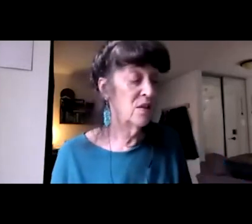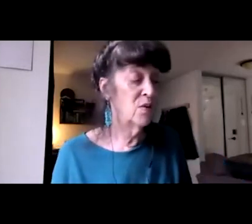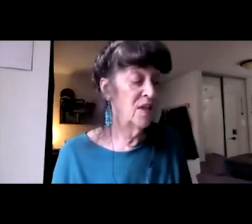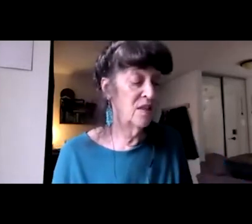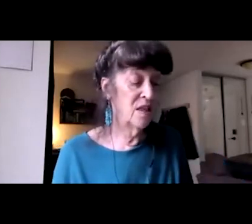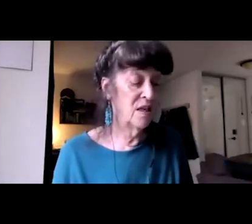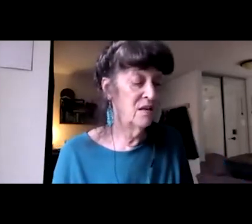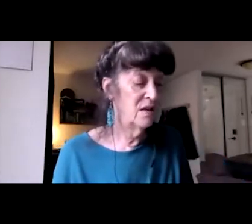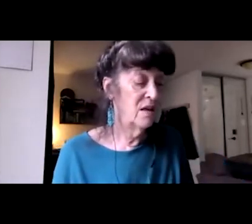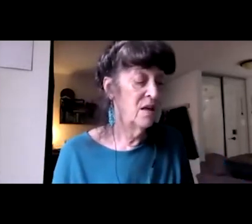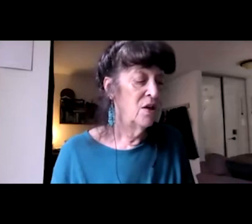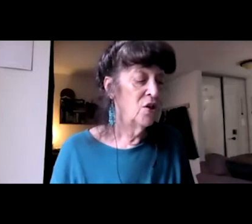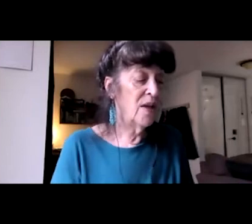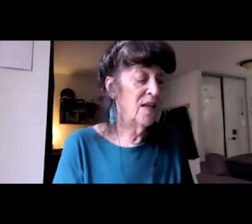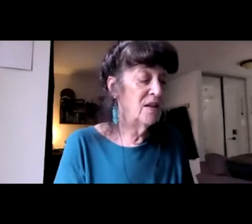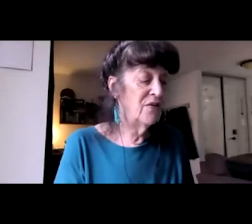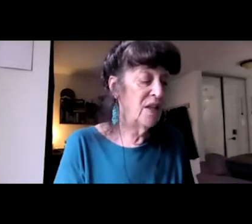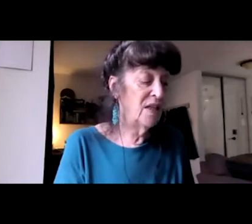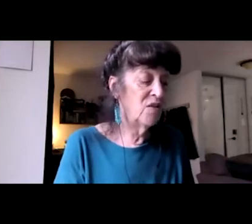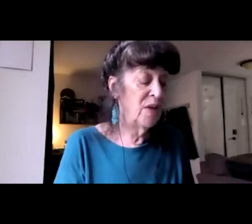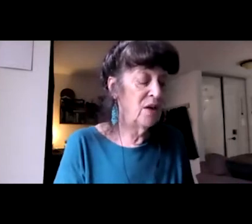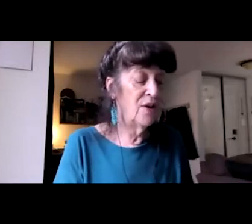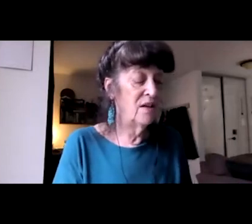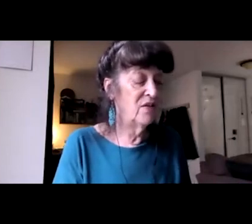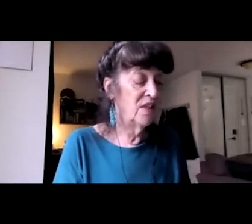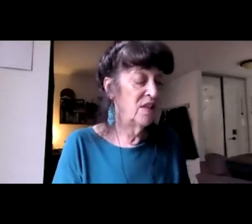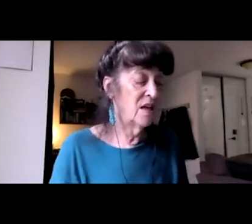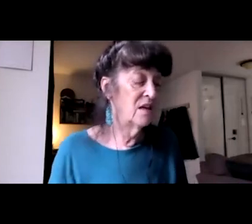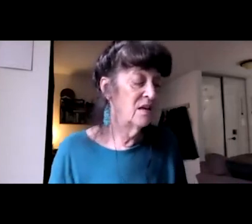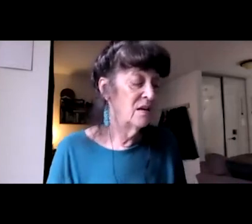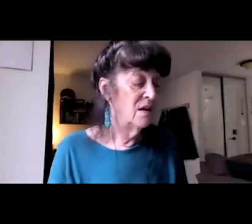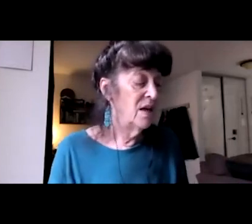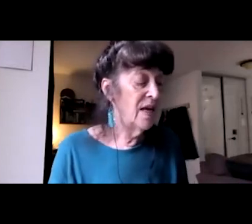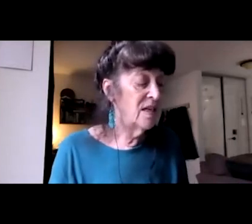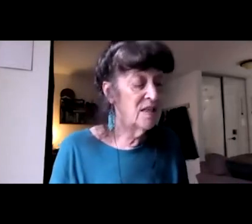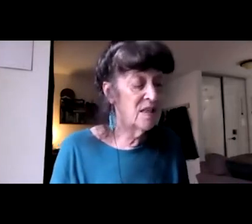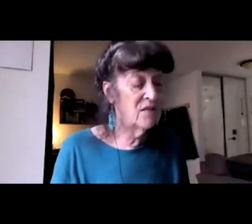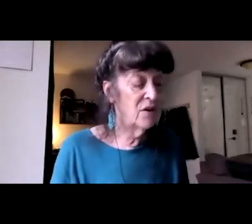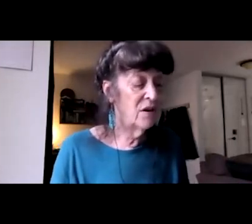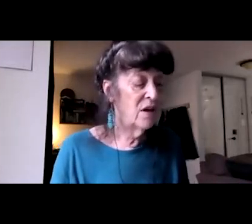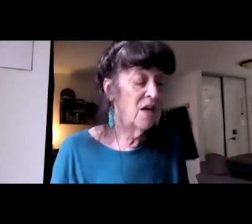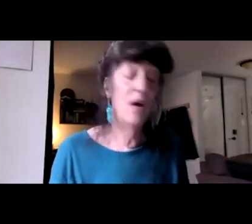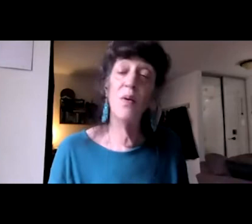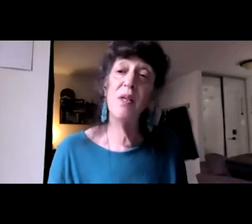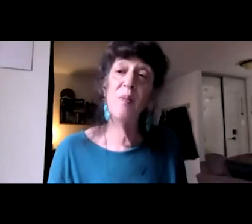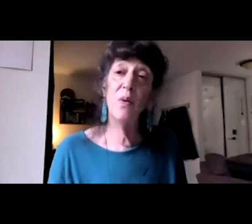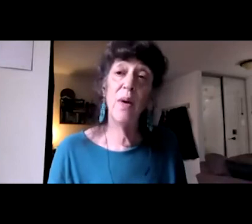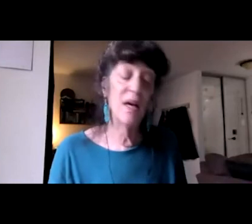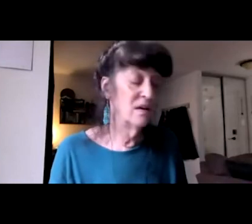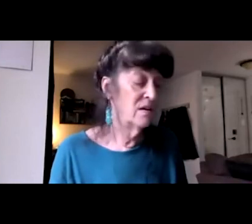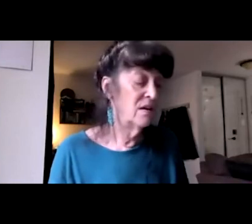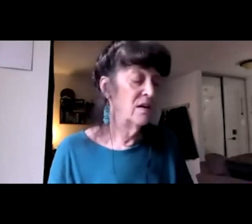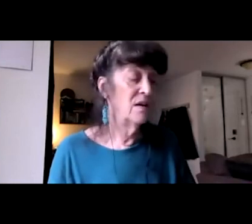and slowly unsticking, dwelling in the feelings of being creatively stuck. And I discover I have always been